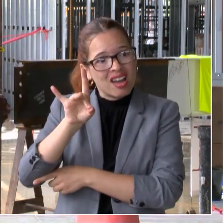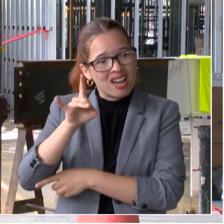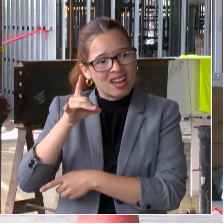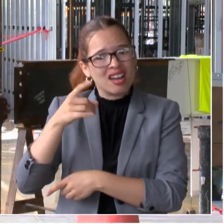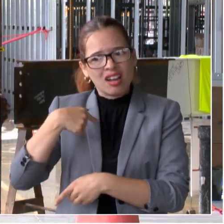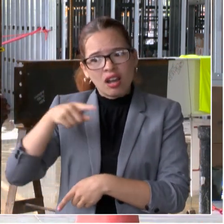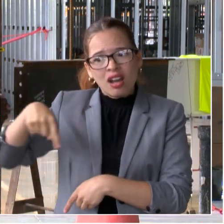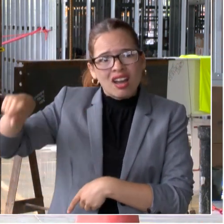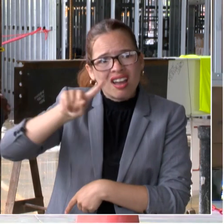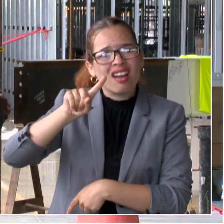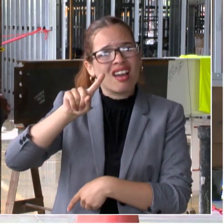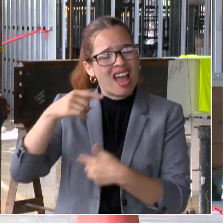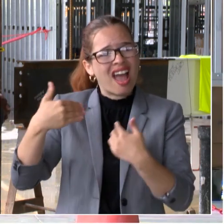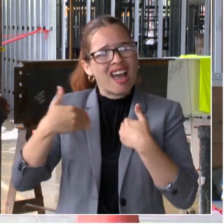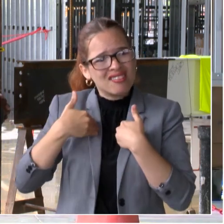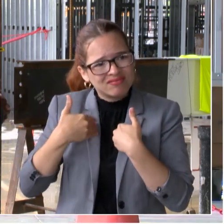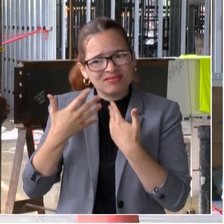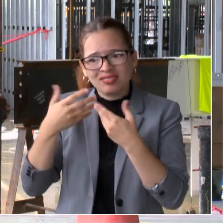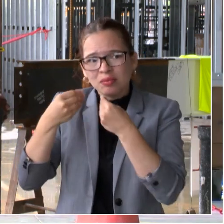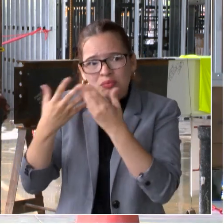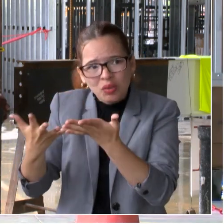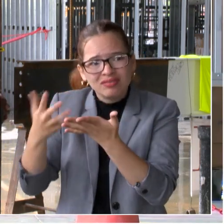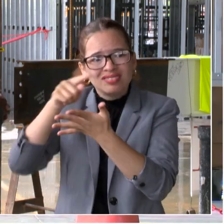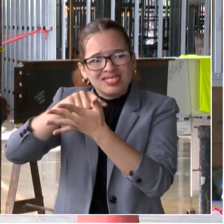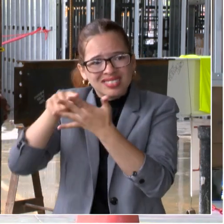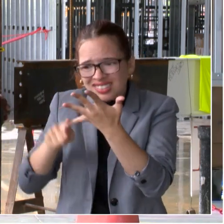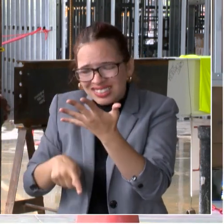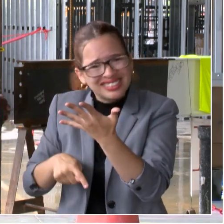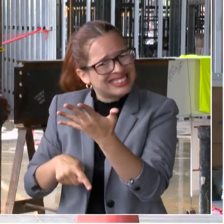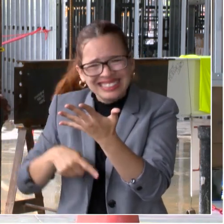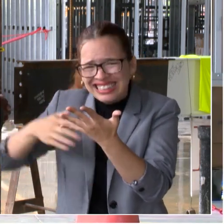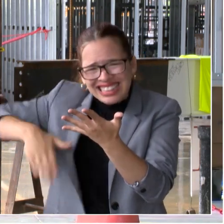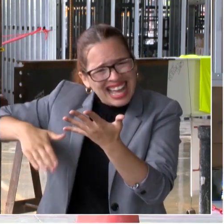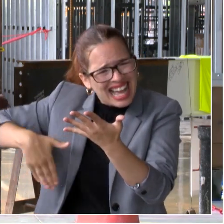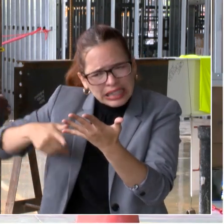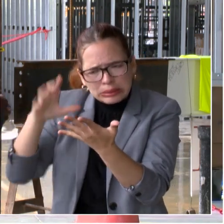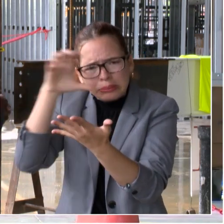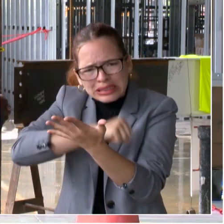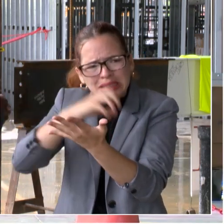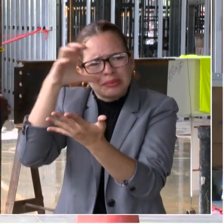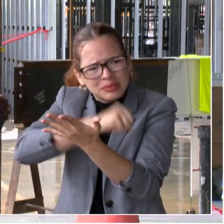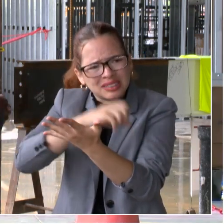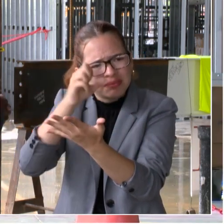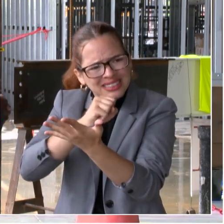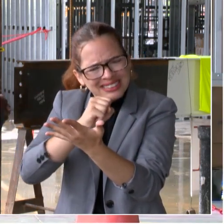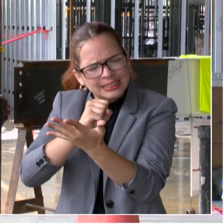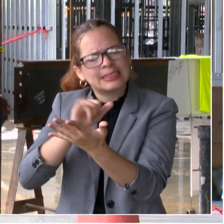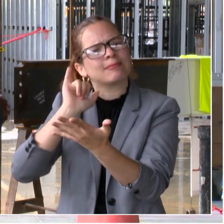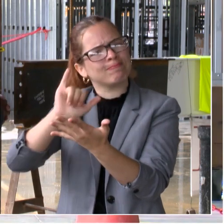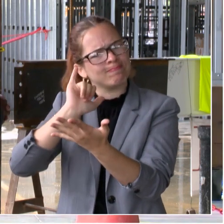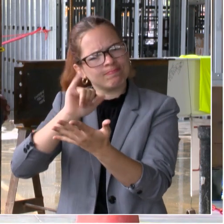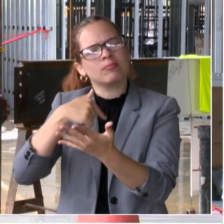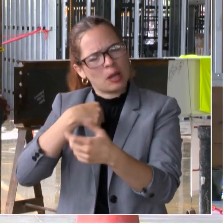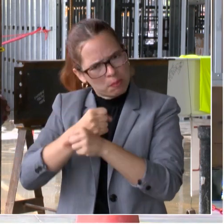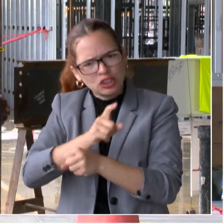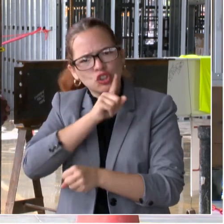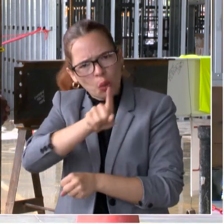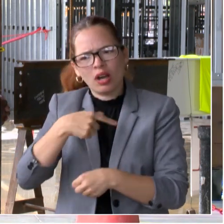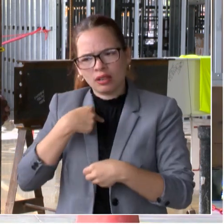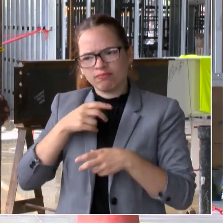here today. I knew back then that residents of Ward 8 had been promised a lot, and we